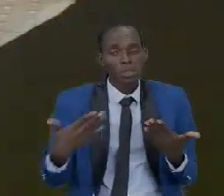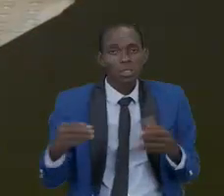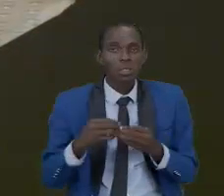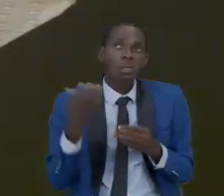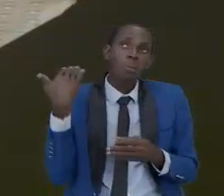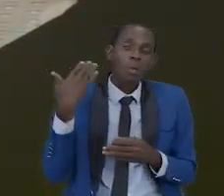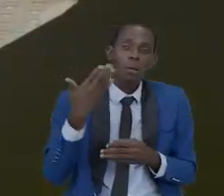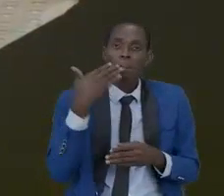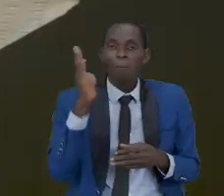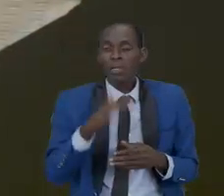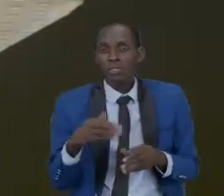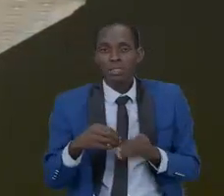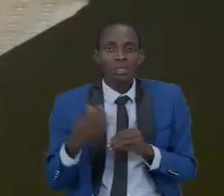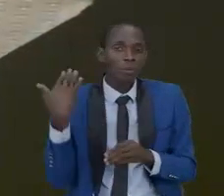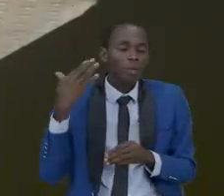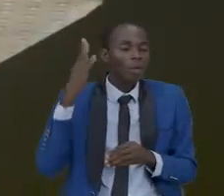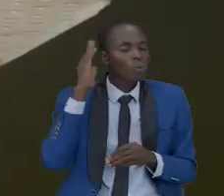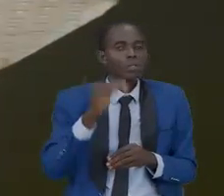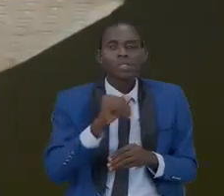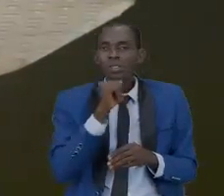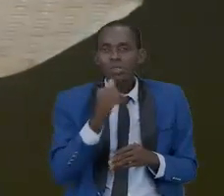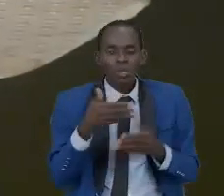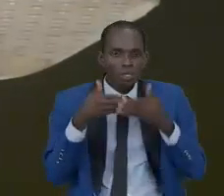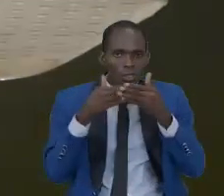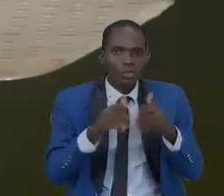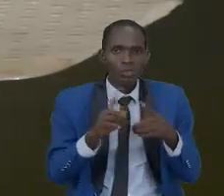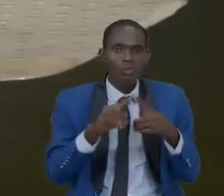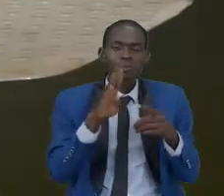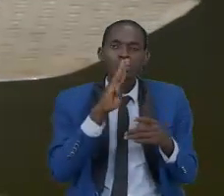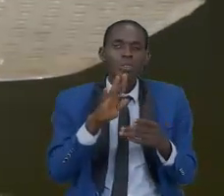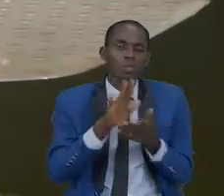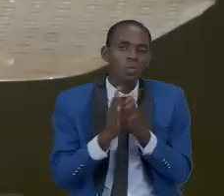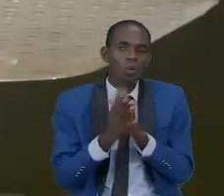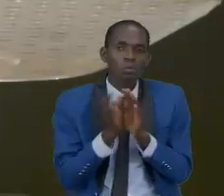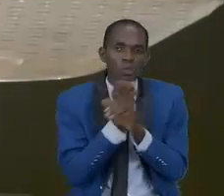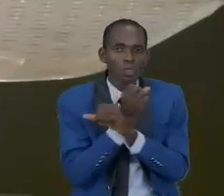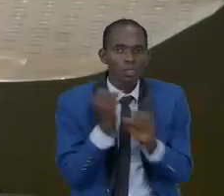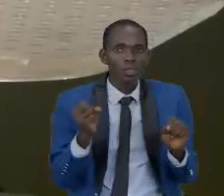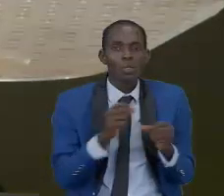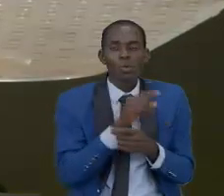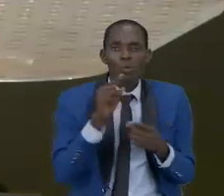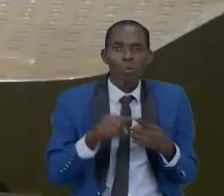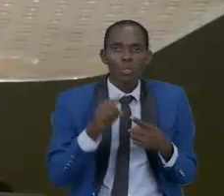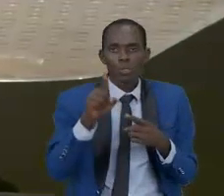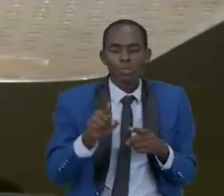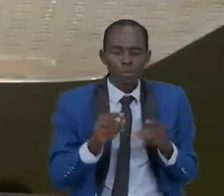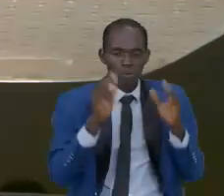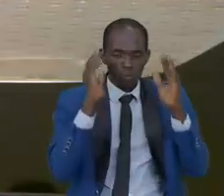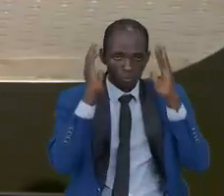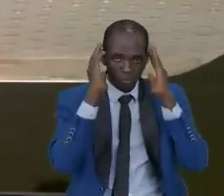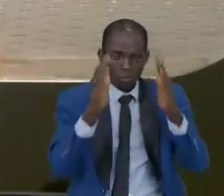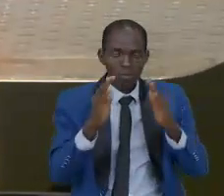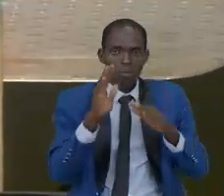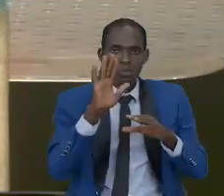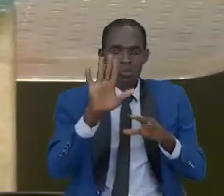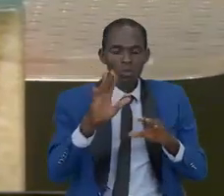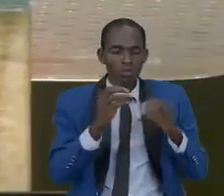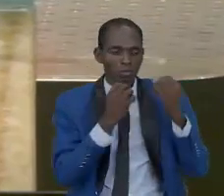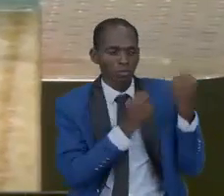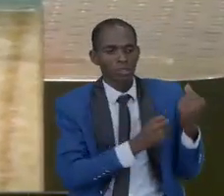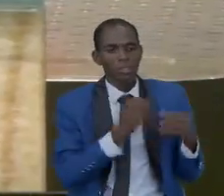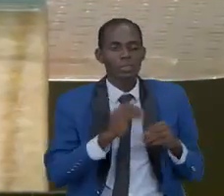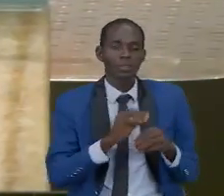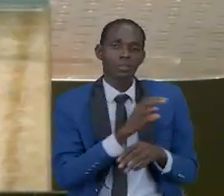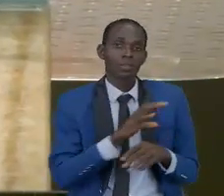pass will not hinder you getting see it when you put your face in Christ after putting your